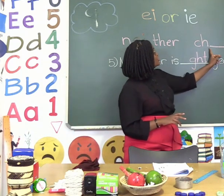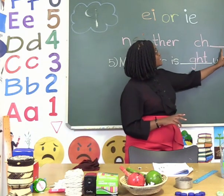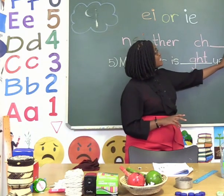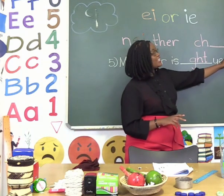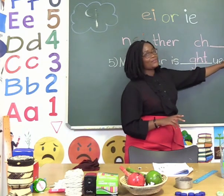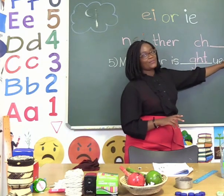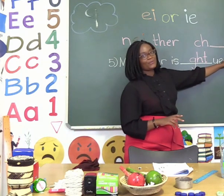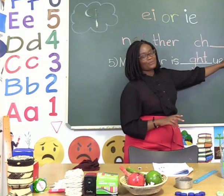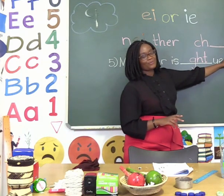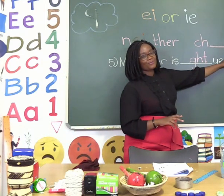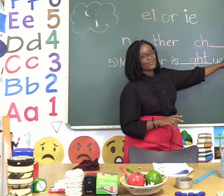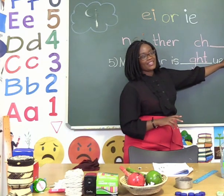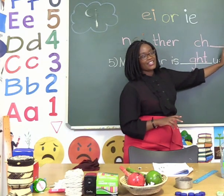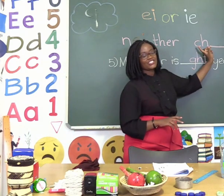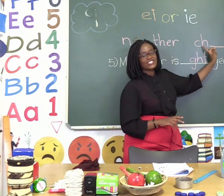word chief.